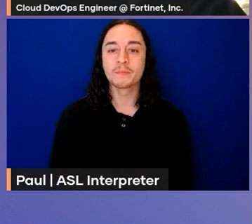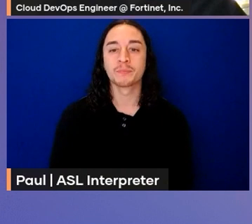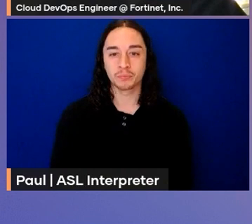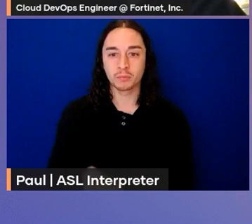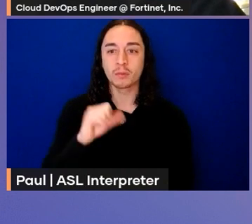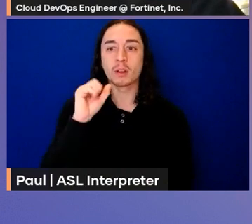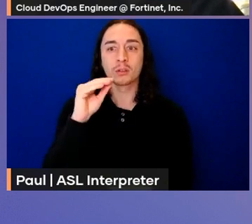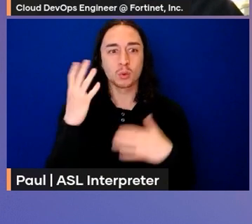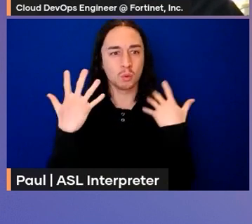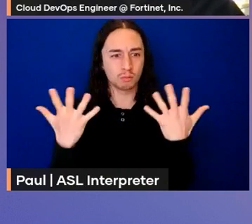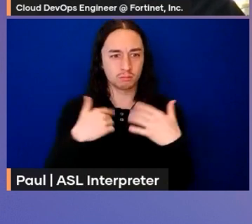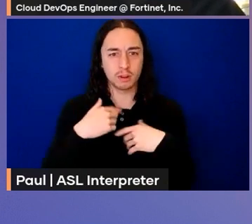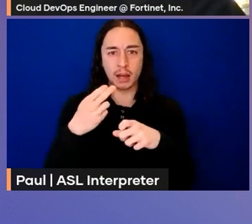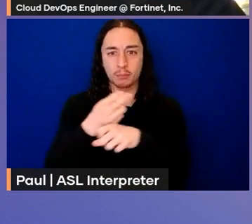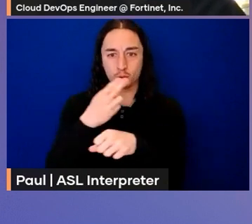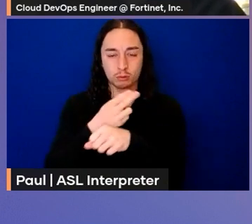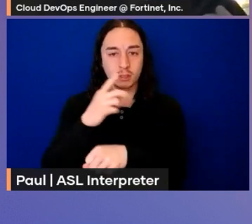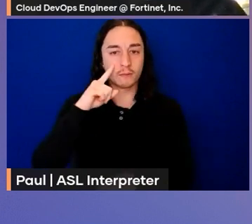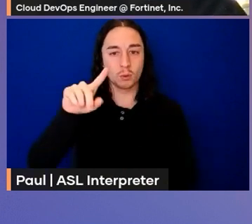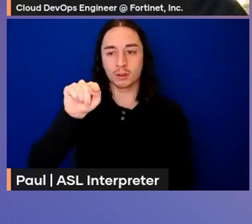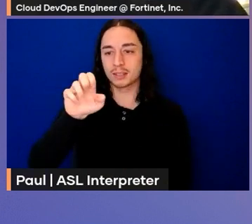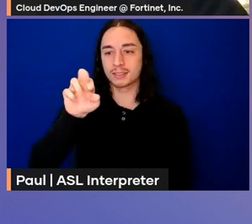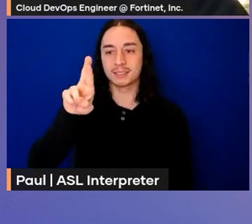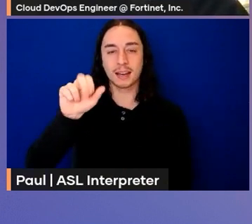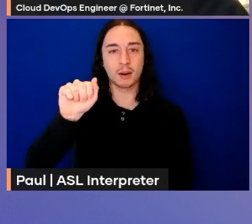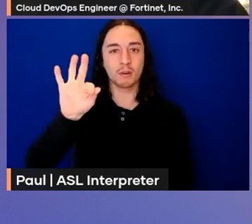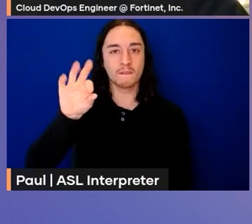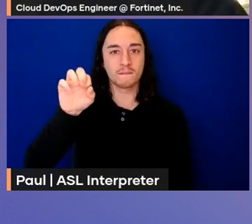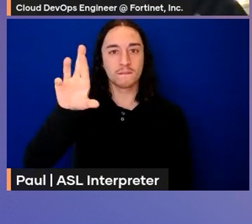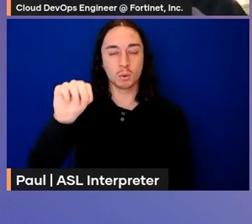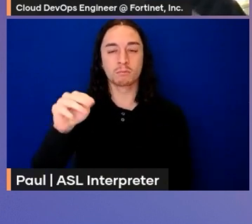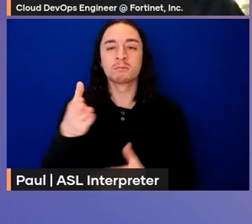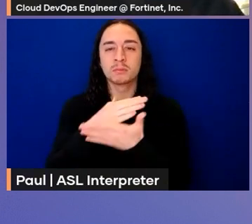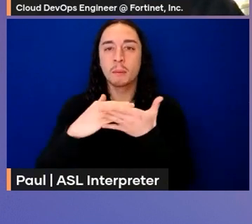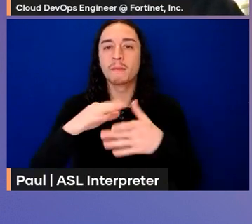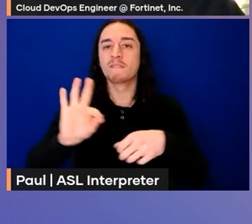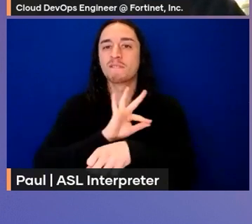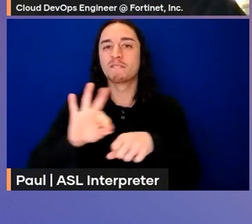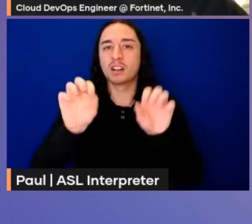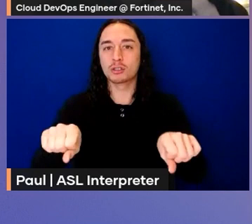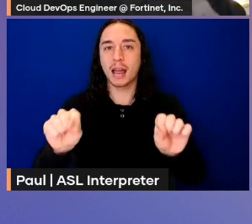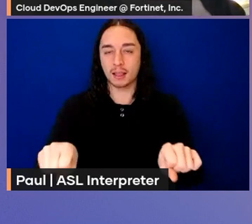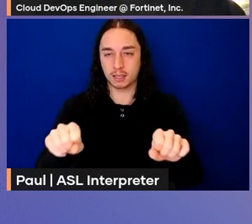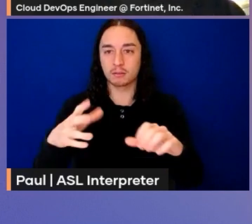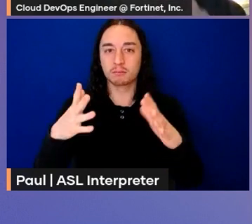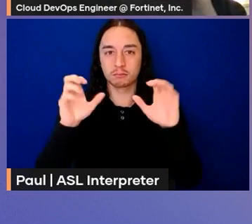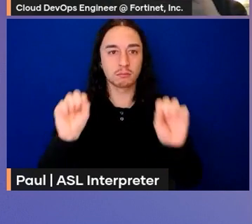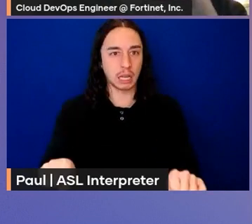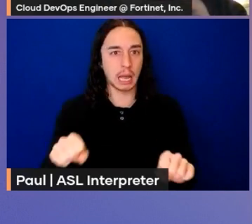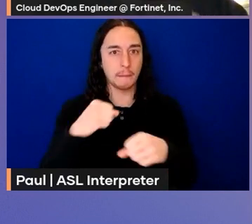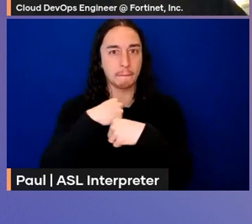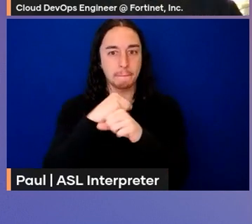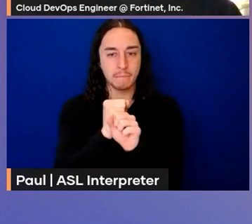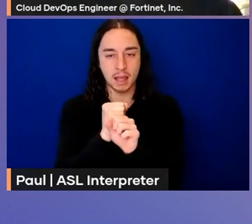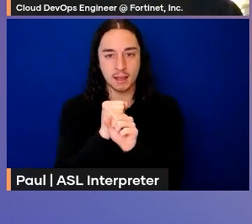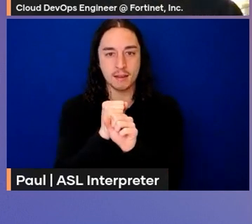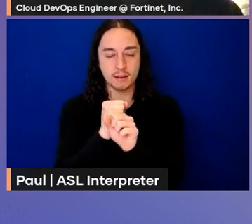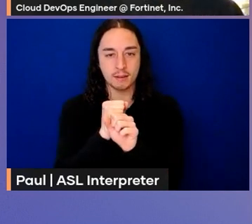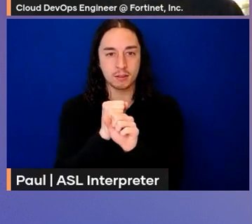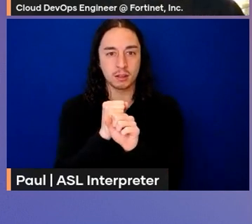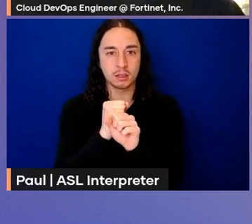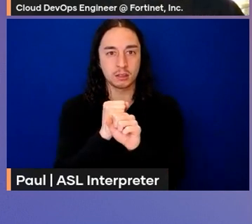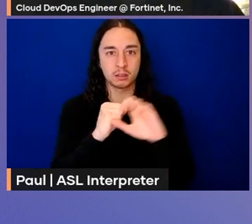using in Terraform is some functionality to make these 2 pieces of